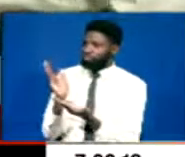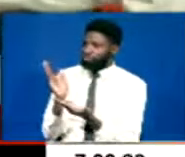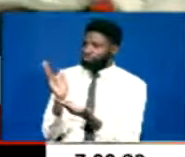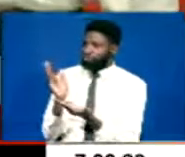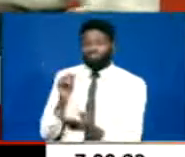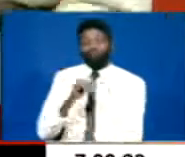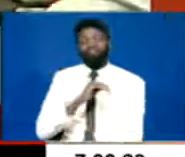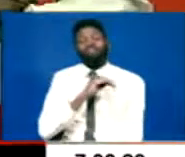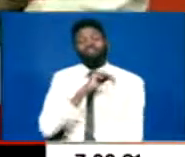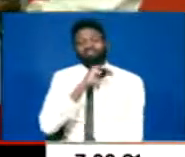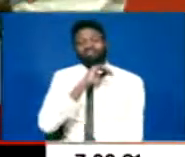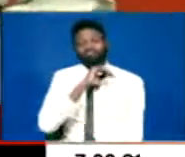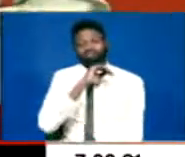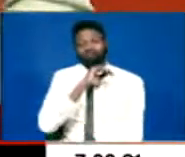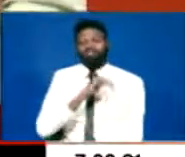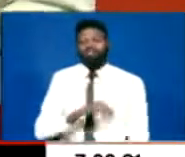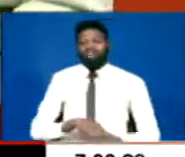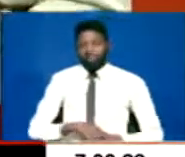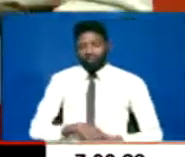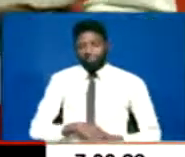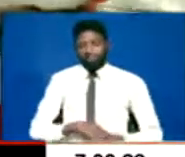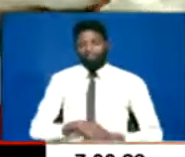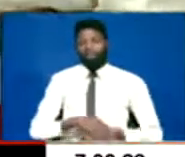Amolo Odinga. Born in